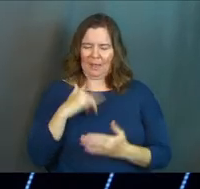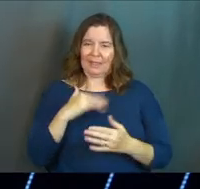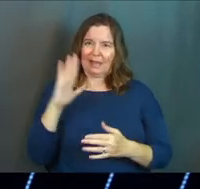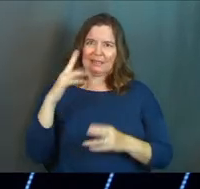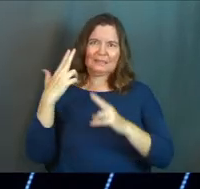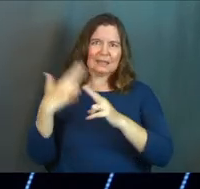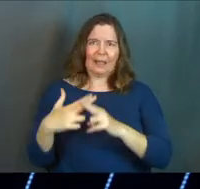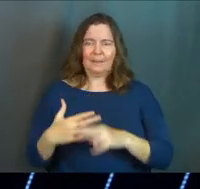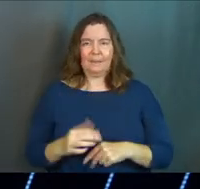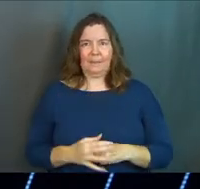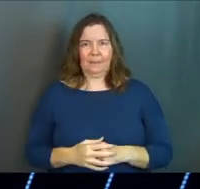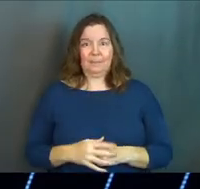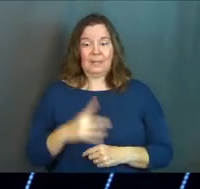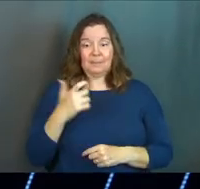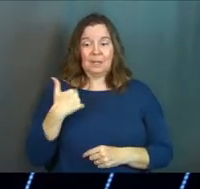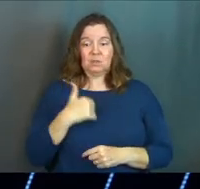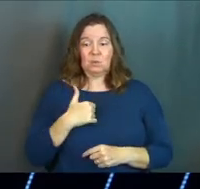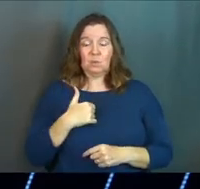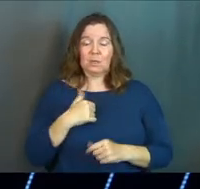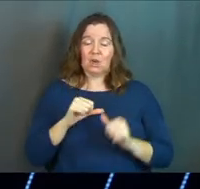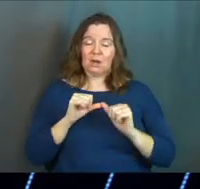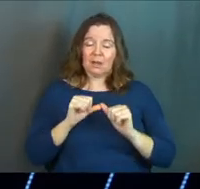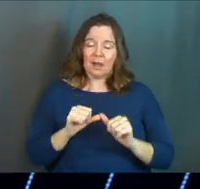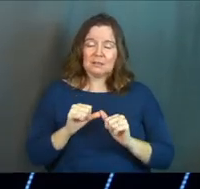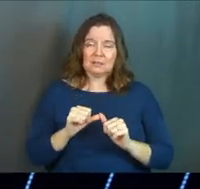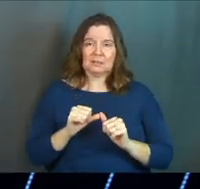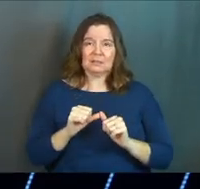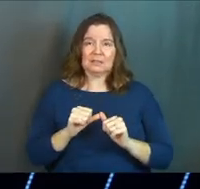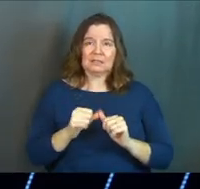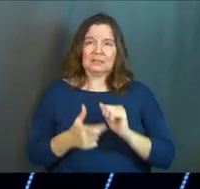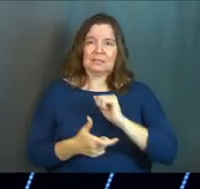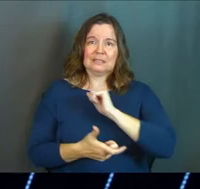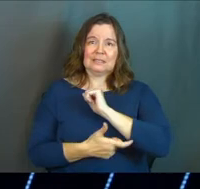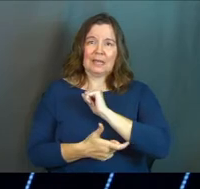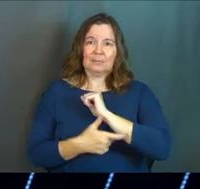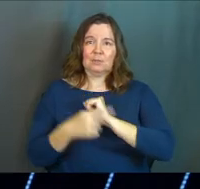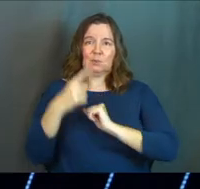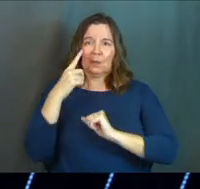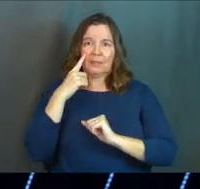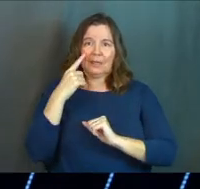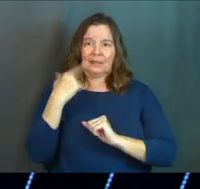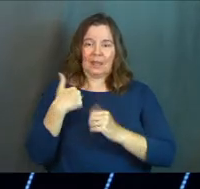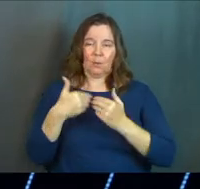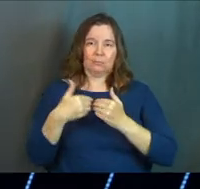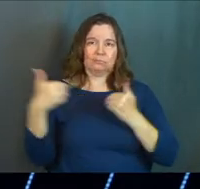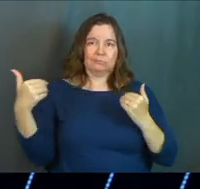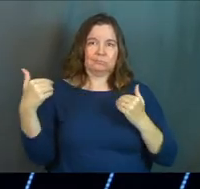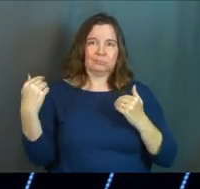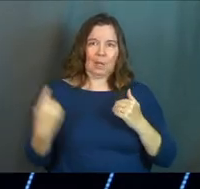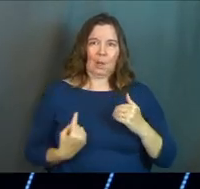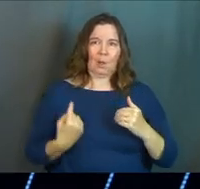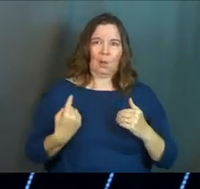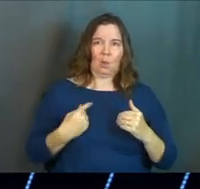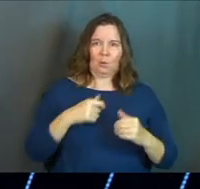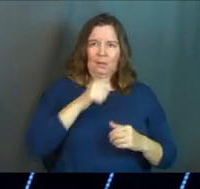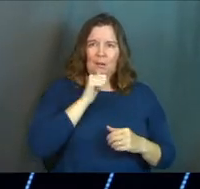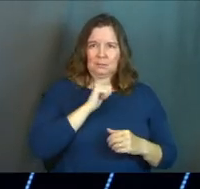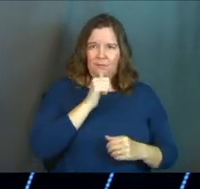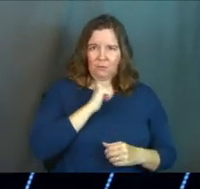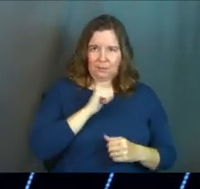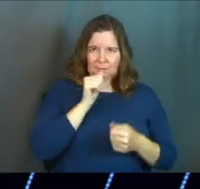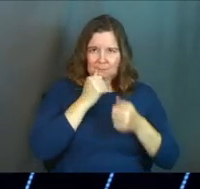is that his name? Because we are constantly tempted to believe that we are alone in our